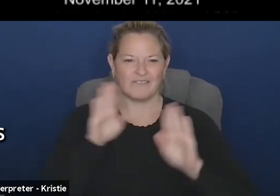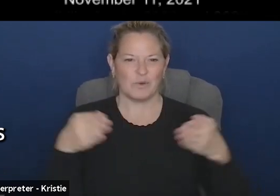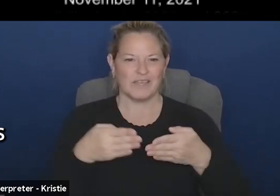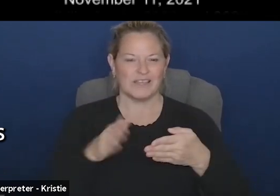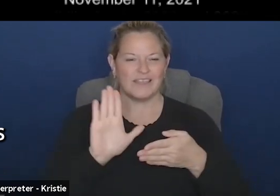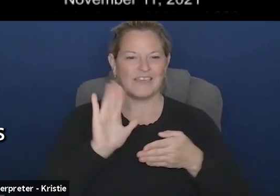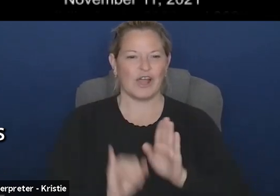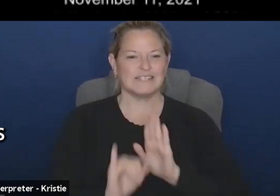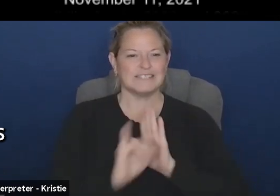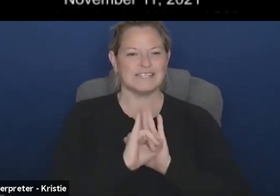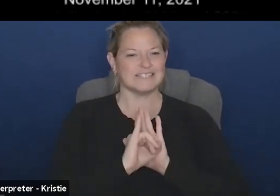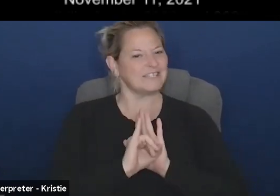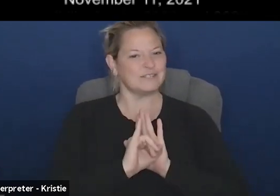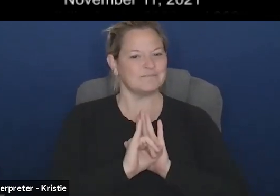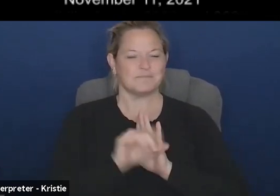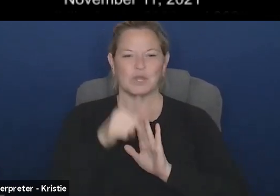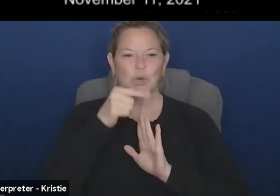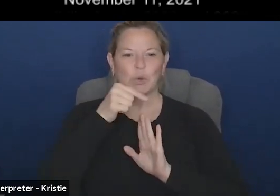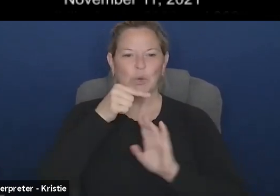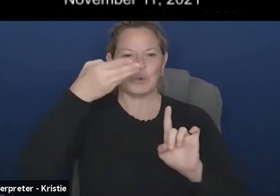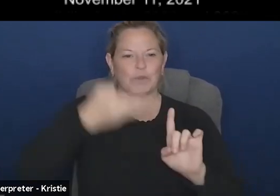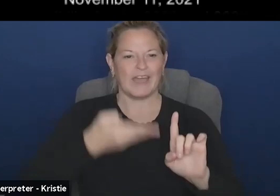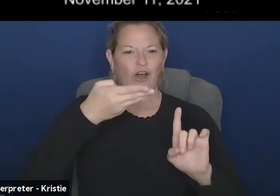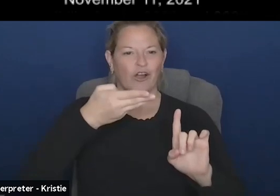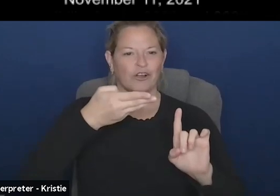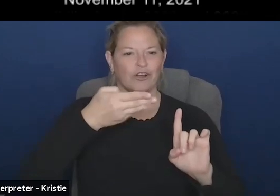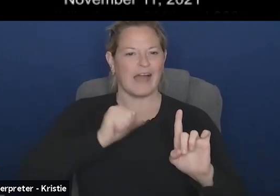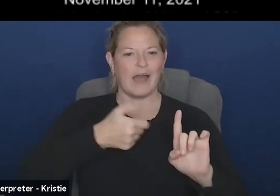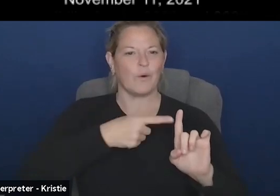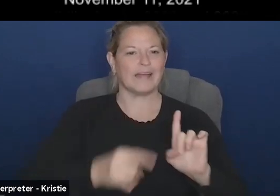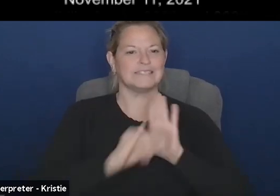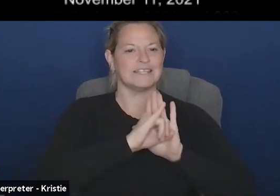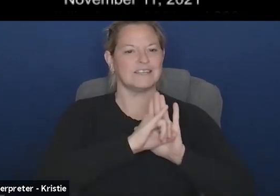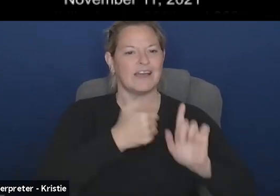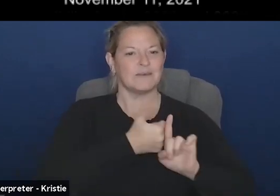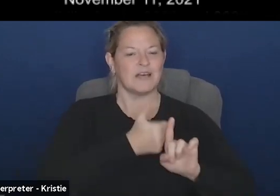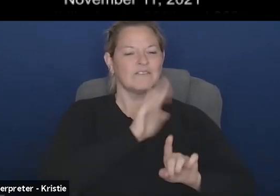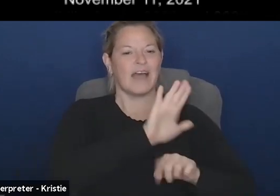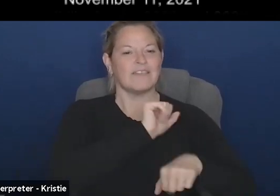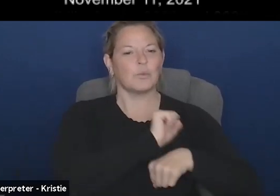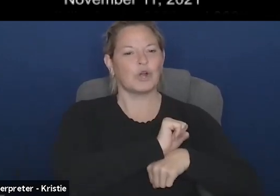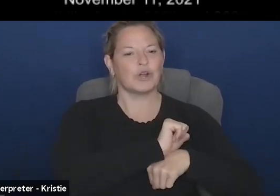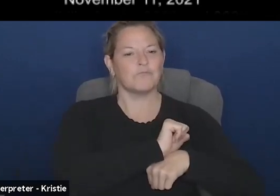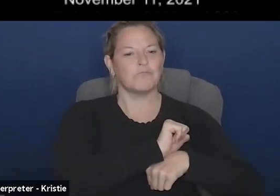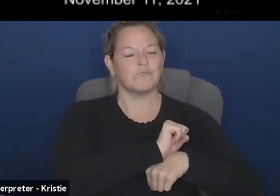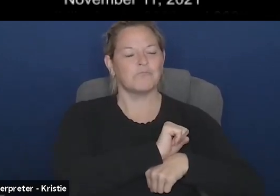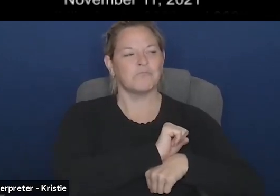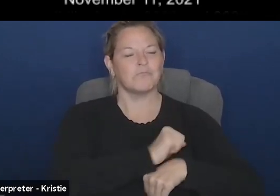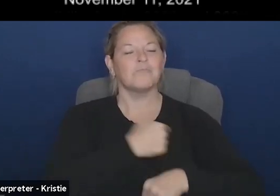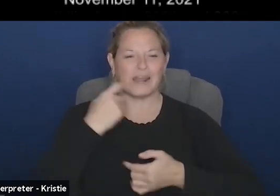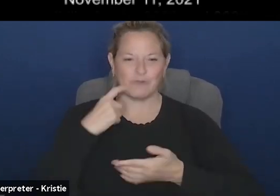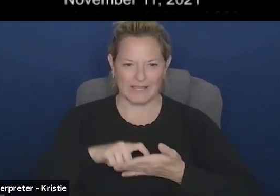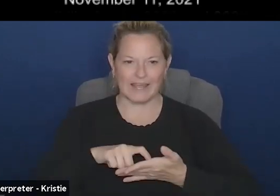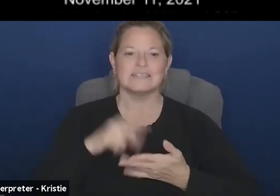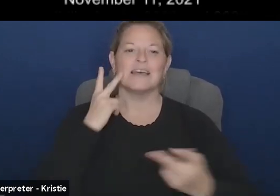identities and how they identify and what they the work that they do. But I do recognize that the visuals are